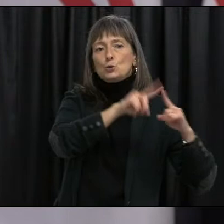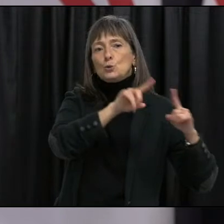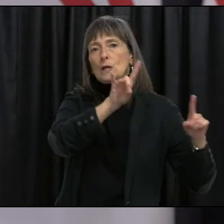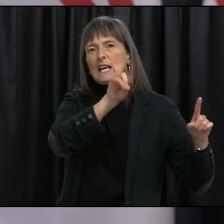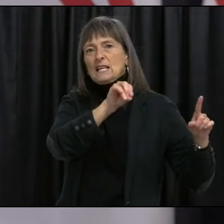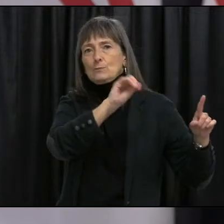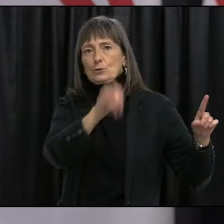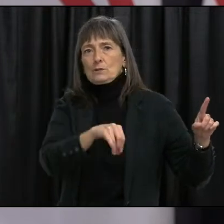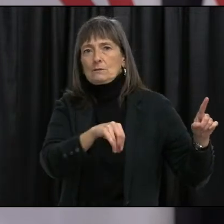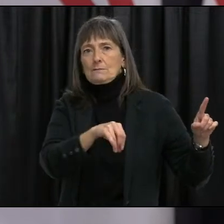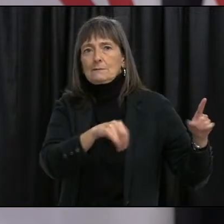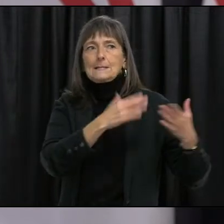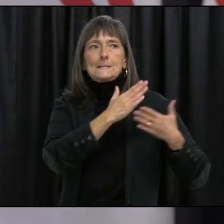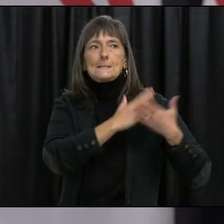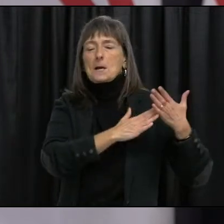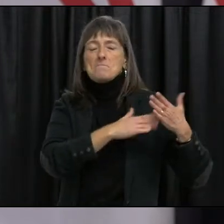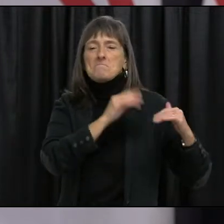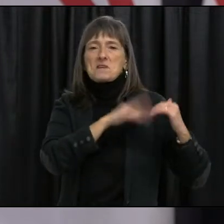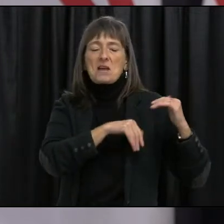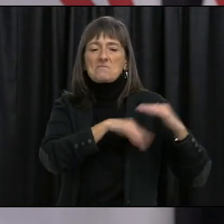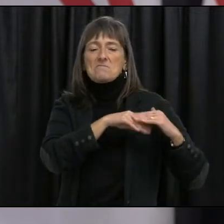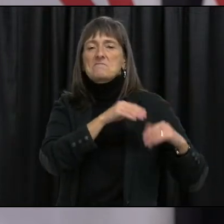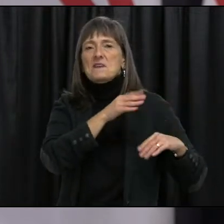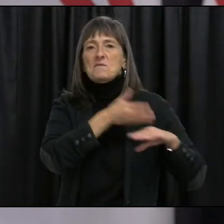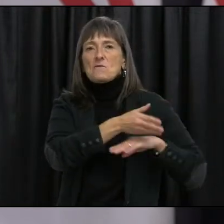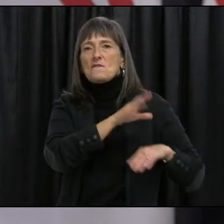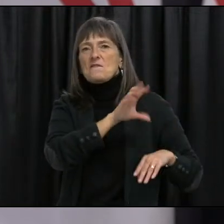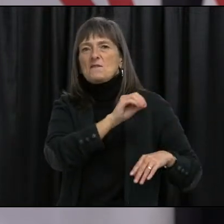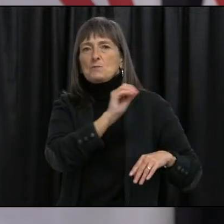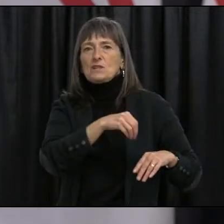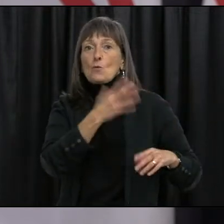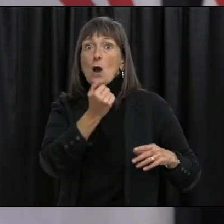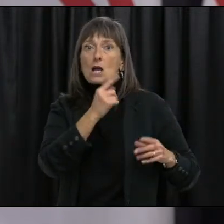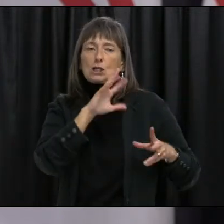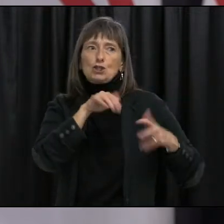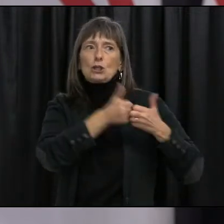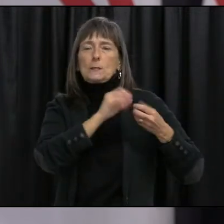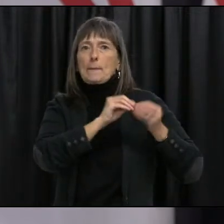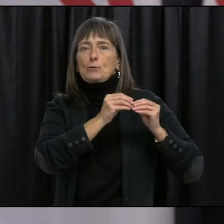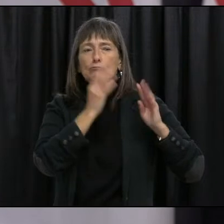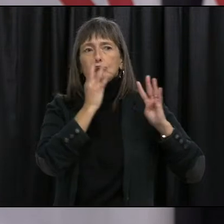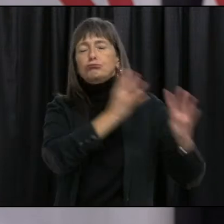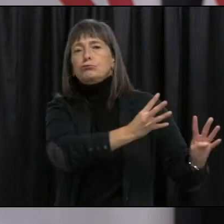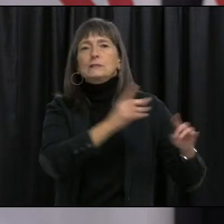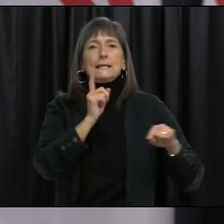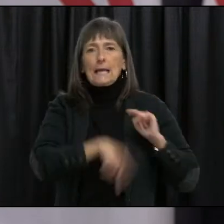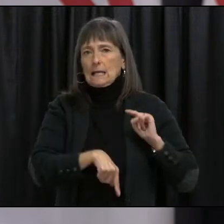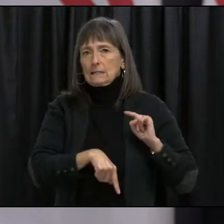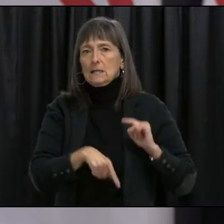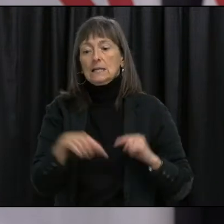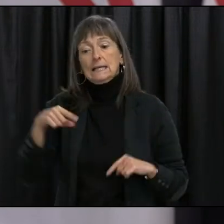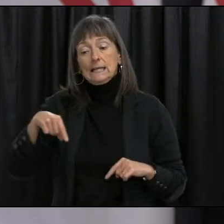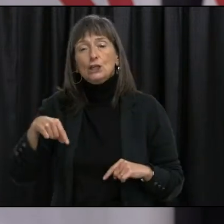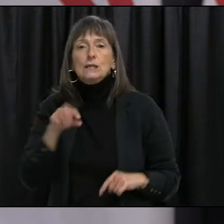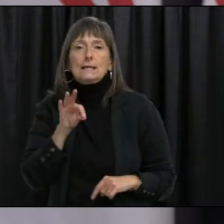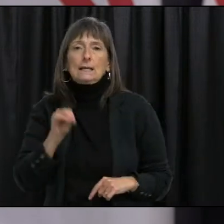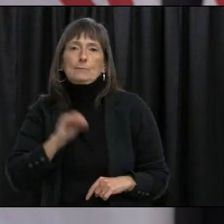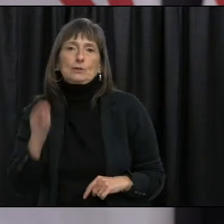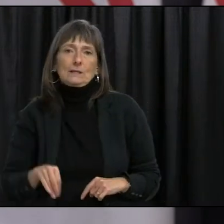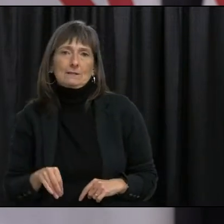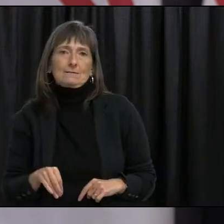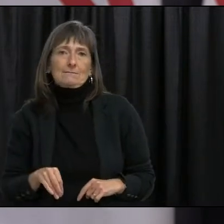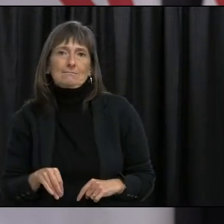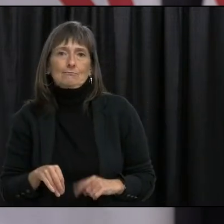some jurisdictions that can't even make 50% currently because of their challenges. So it's lots of little